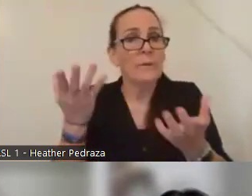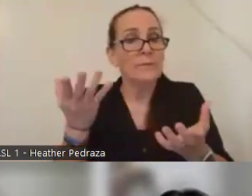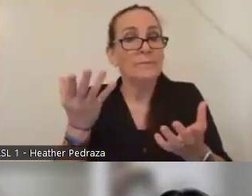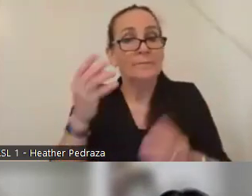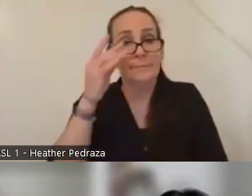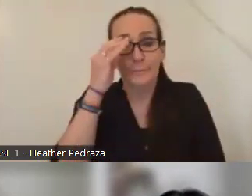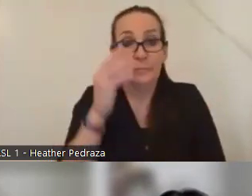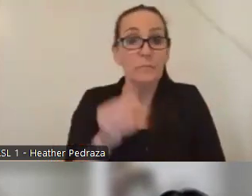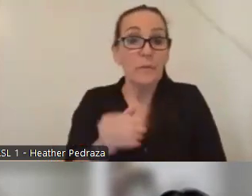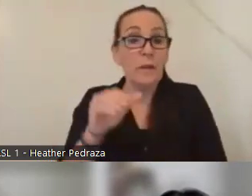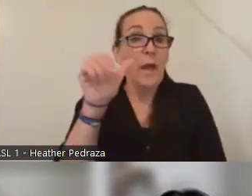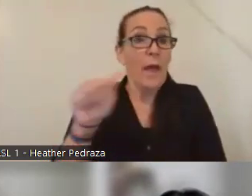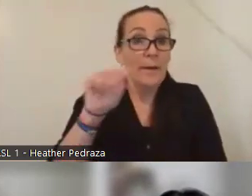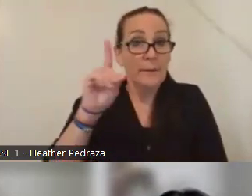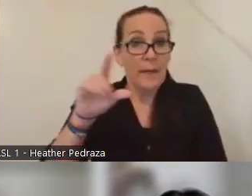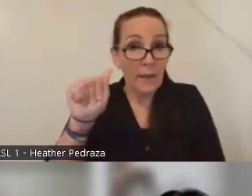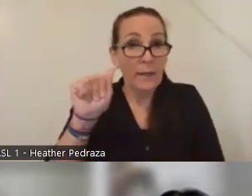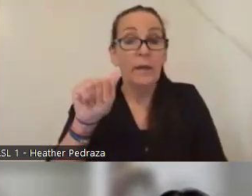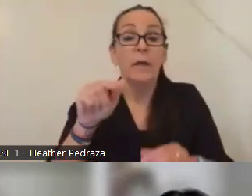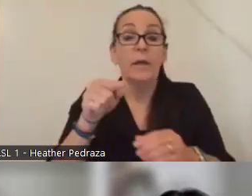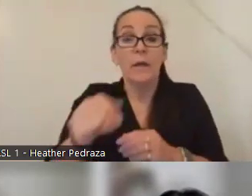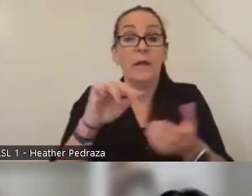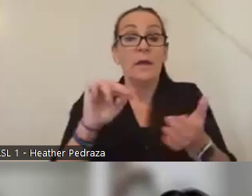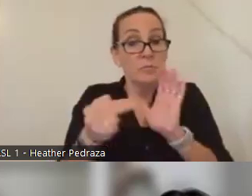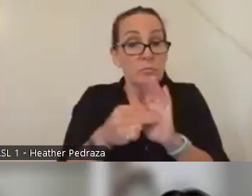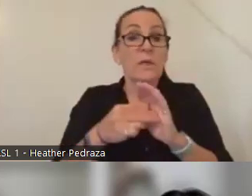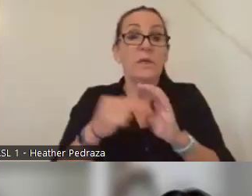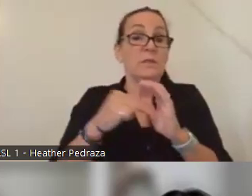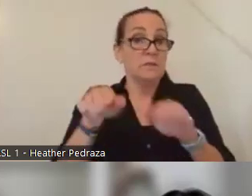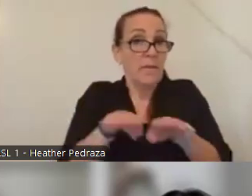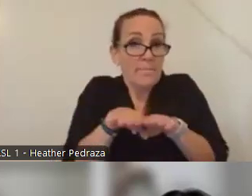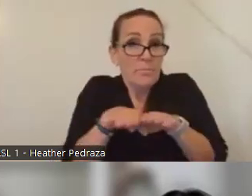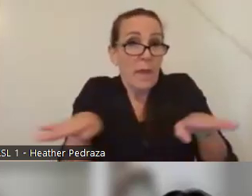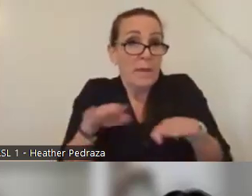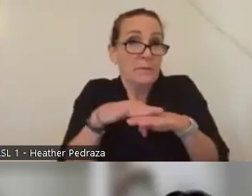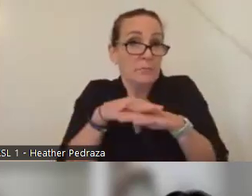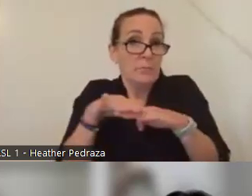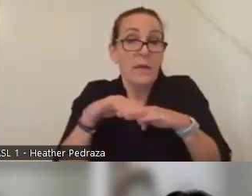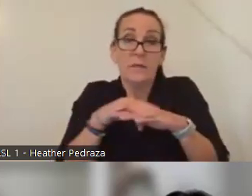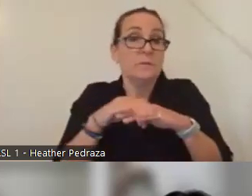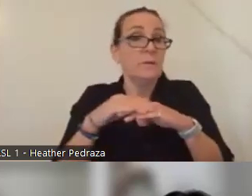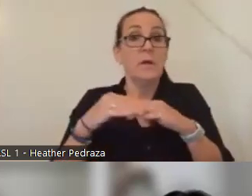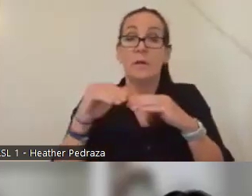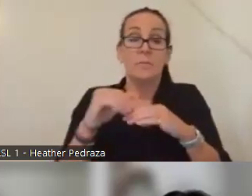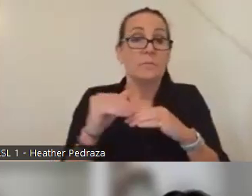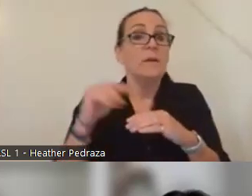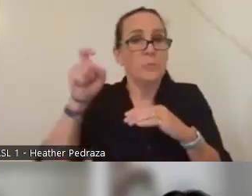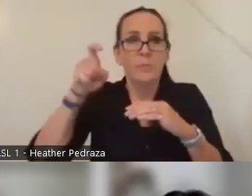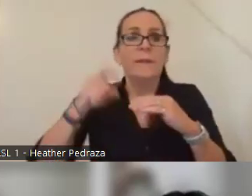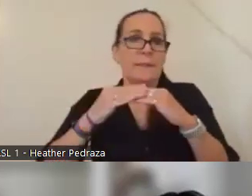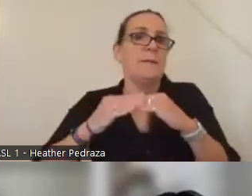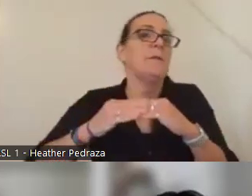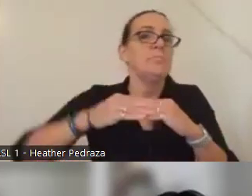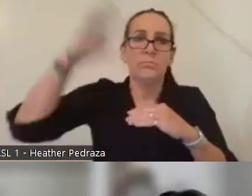folks, is the floor, not the ceiling for what should be. That's it. Thank you,